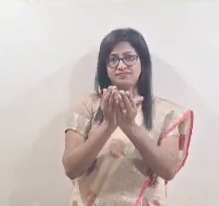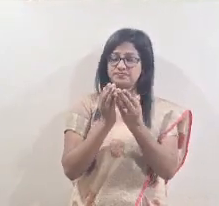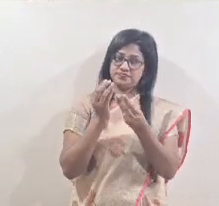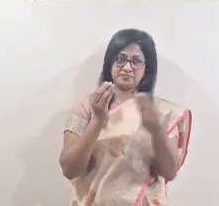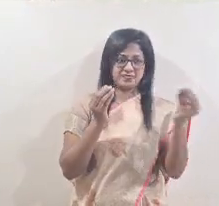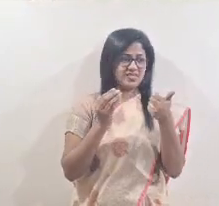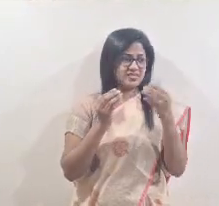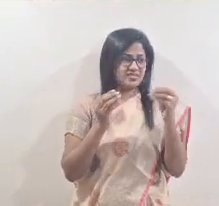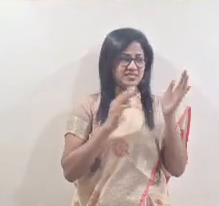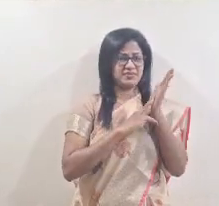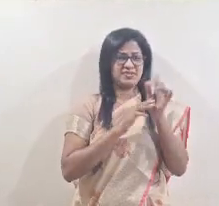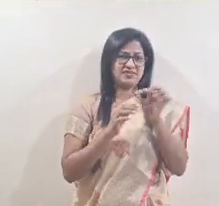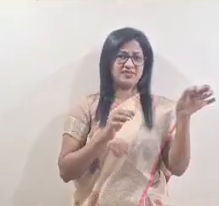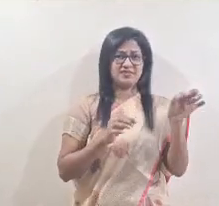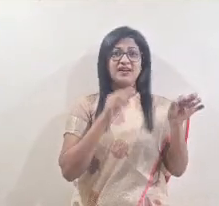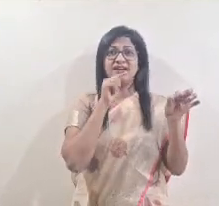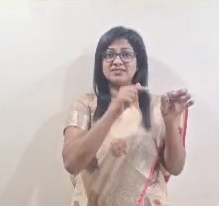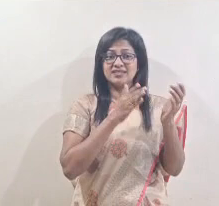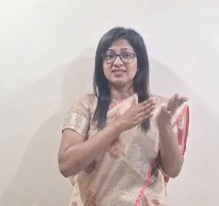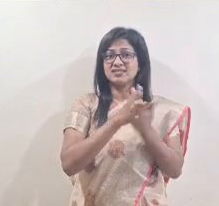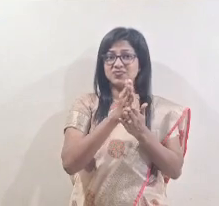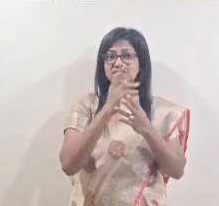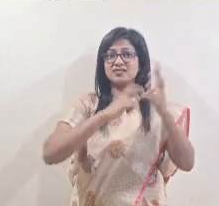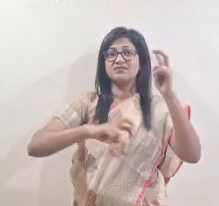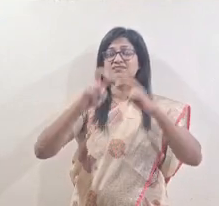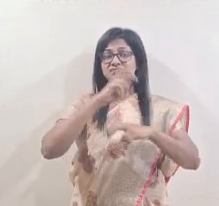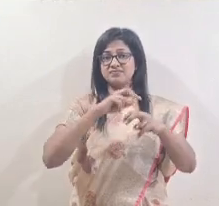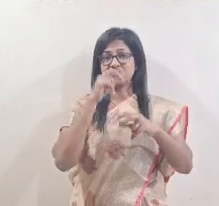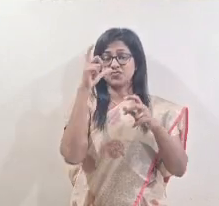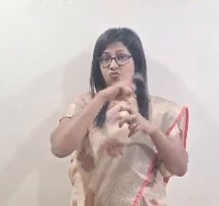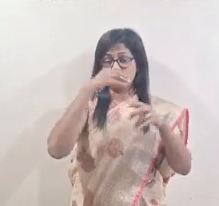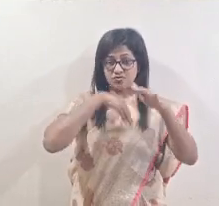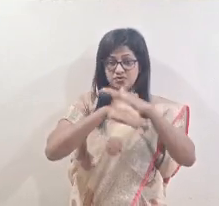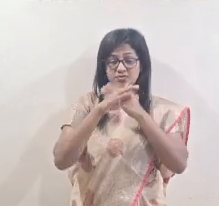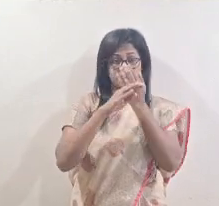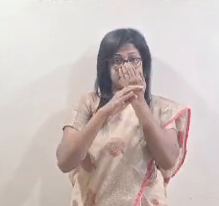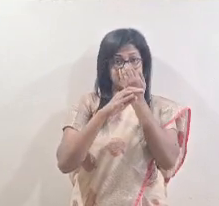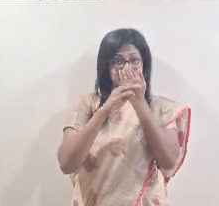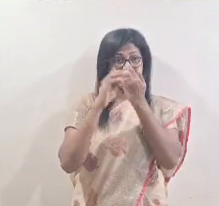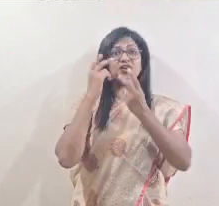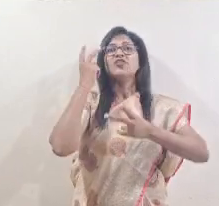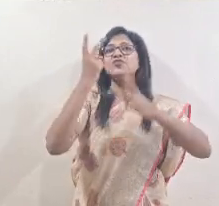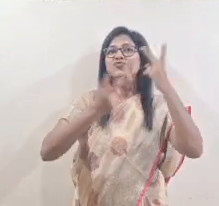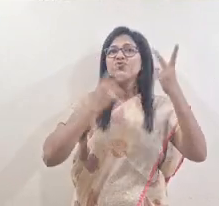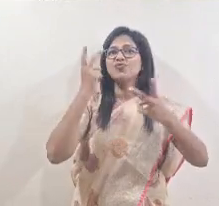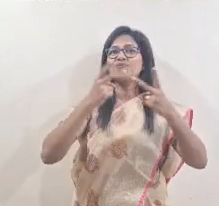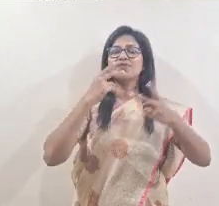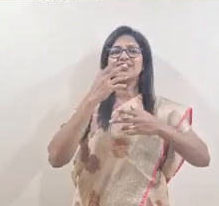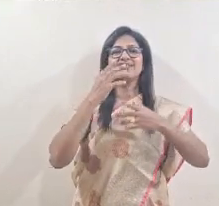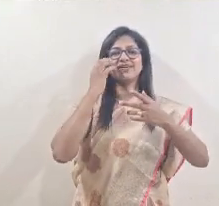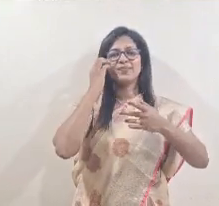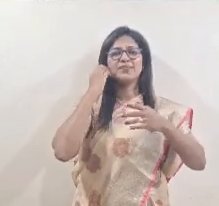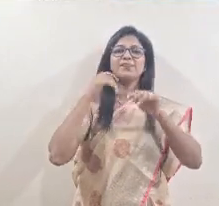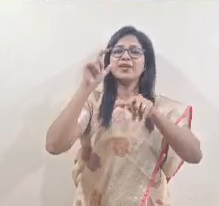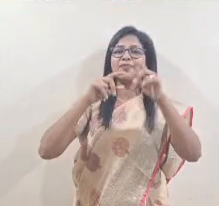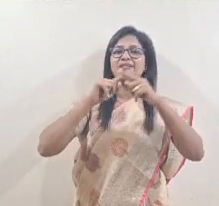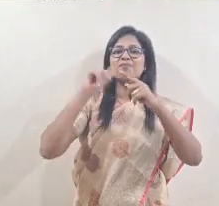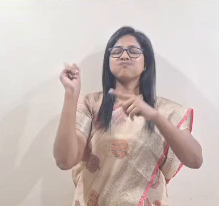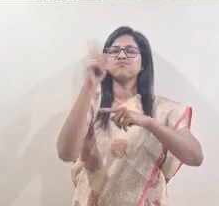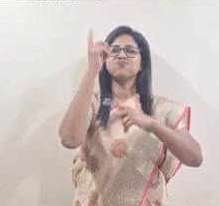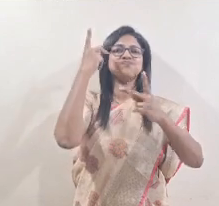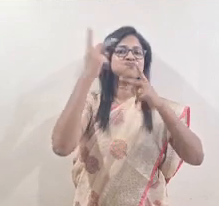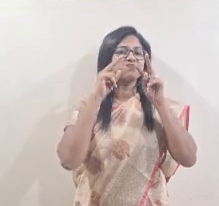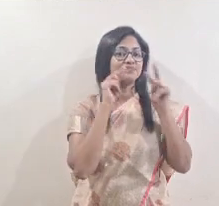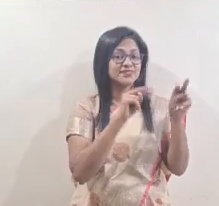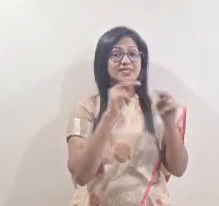and this mode of transport in Kochi is considered to be sort of like a tourist attraction. So there are a lot of, as